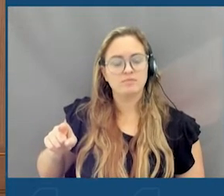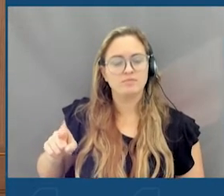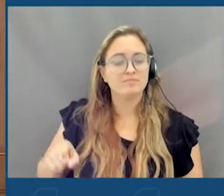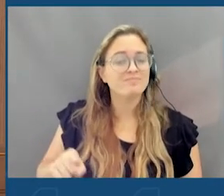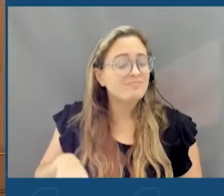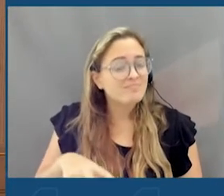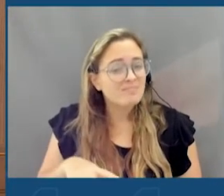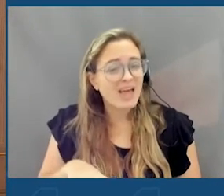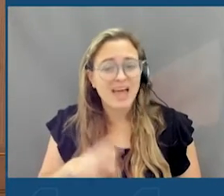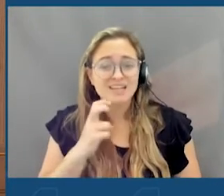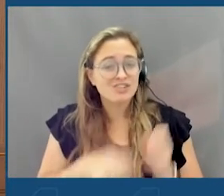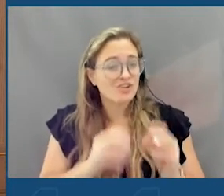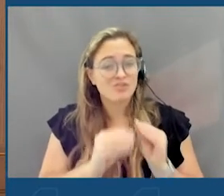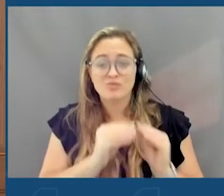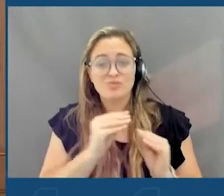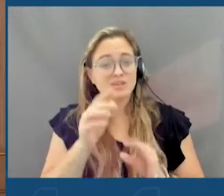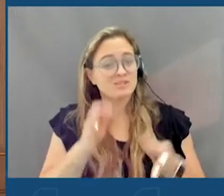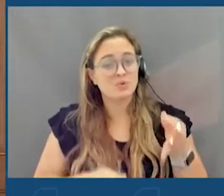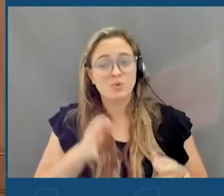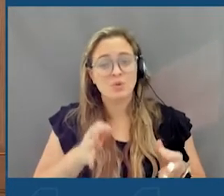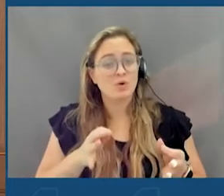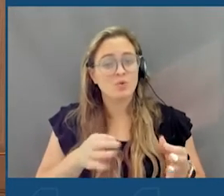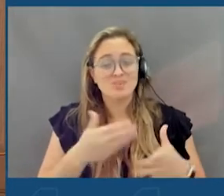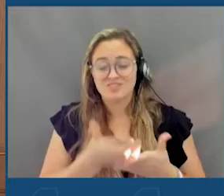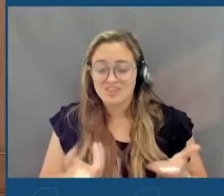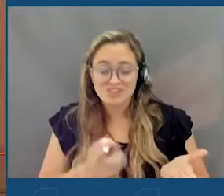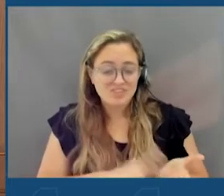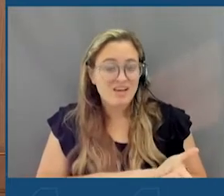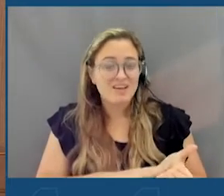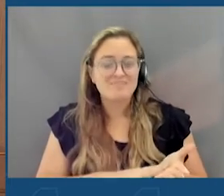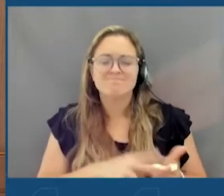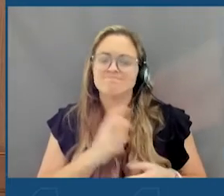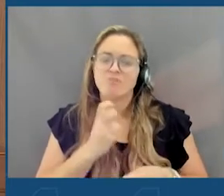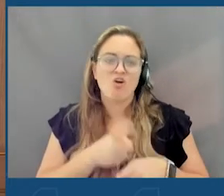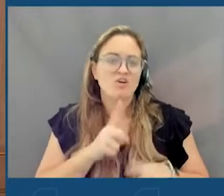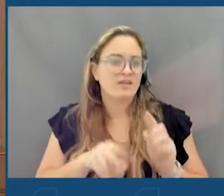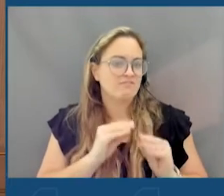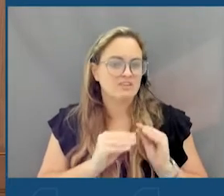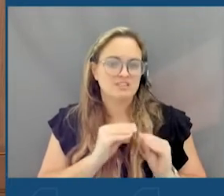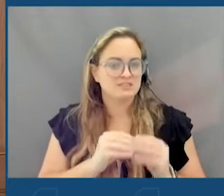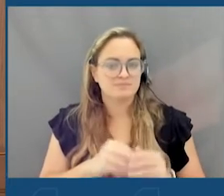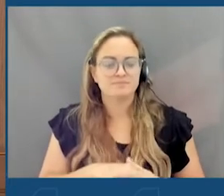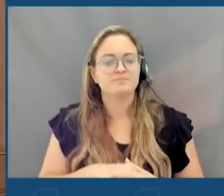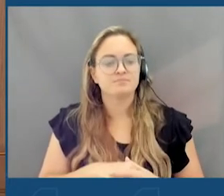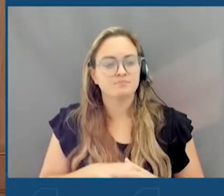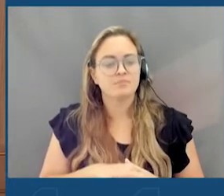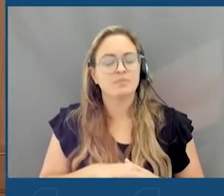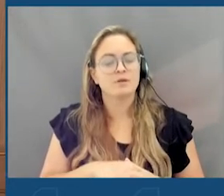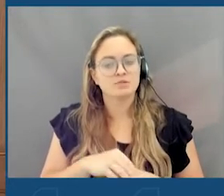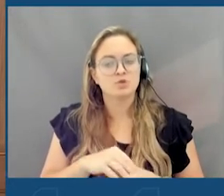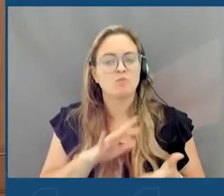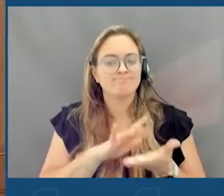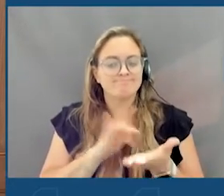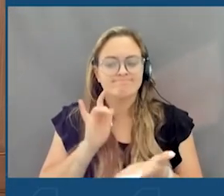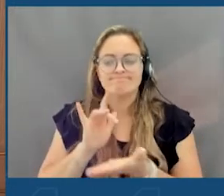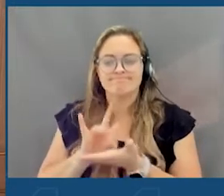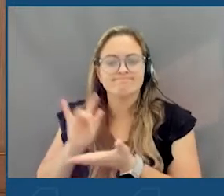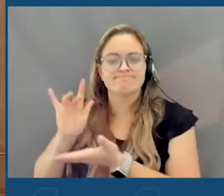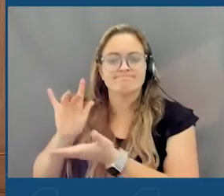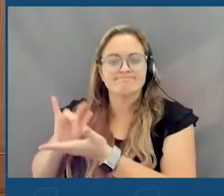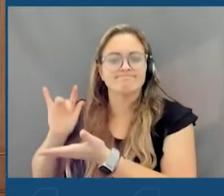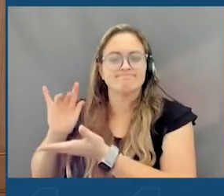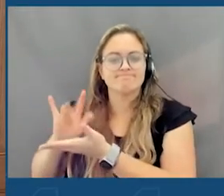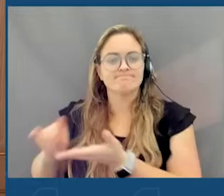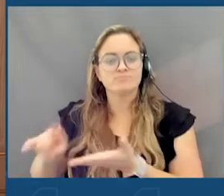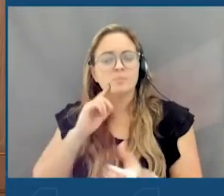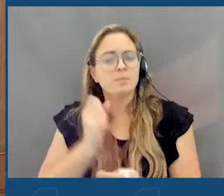to undo in court. Once there's that signature, it's hard to undo. So there's been scams and scams and scams. And what I want to make